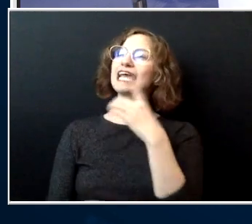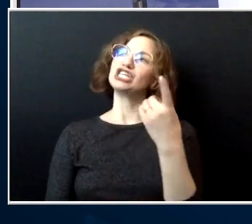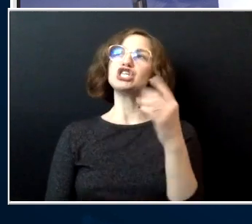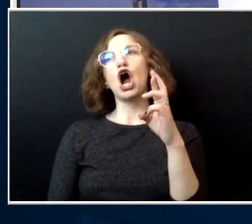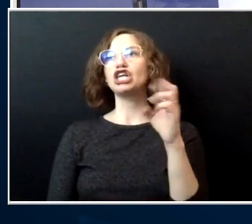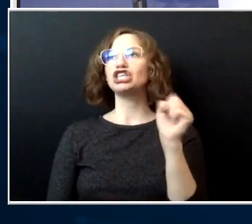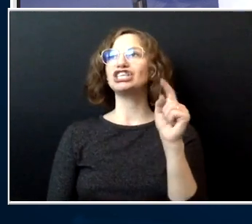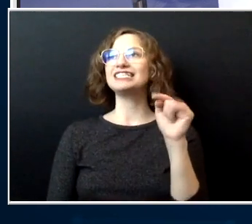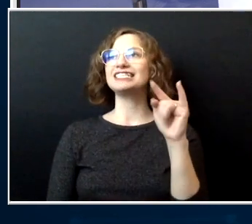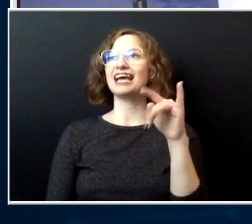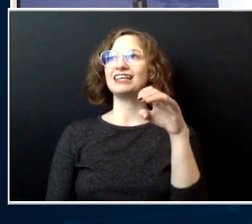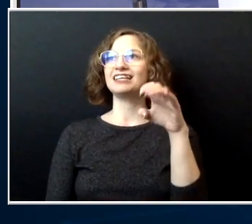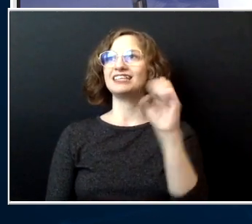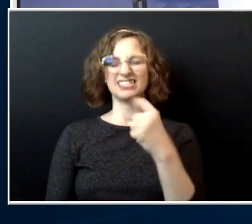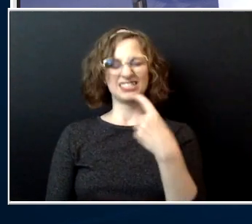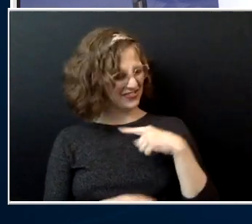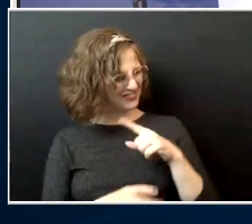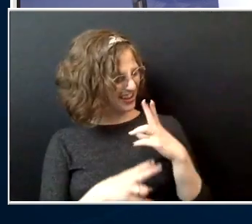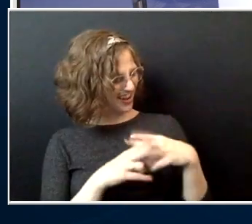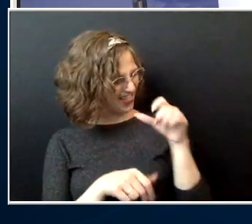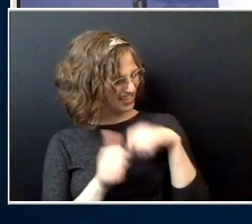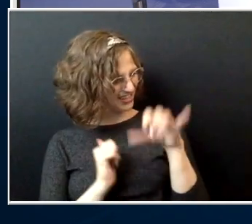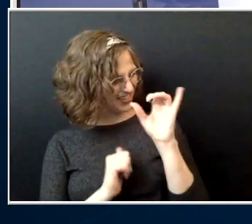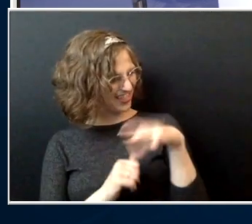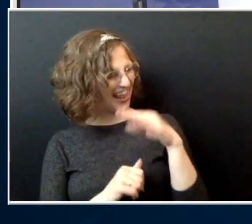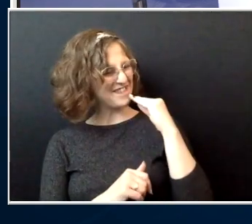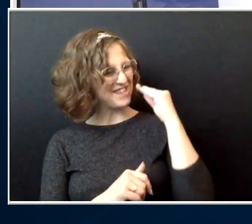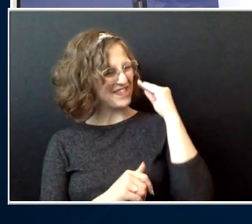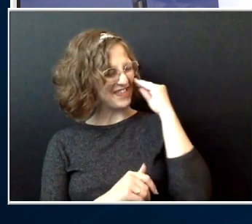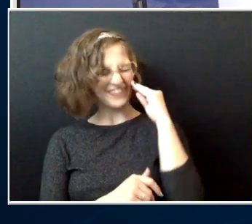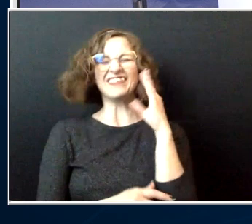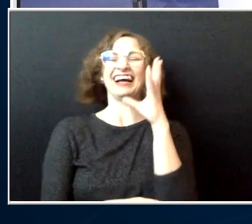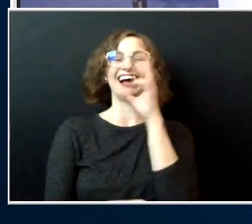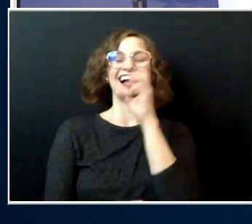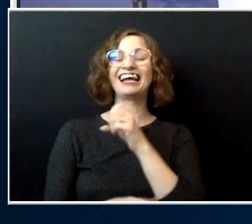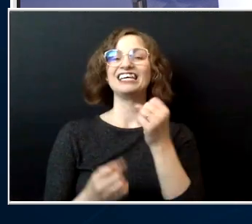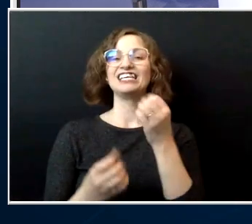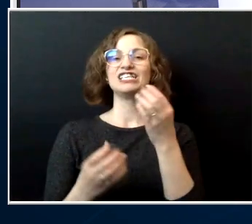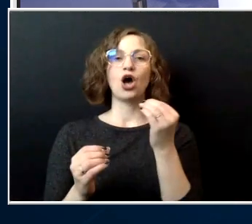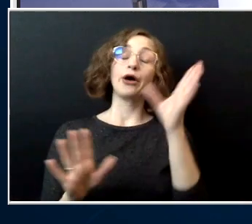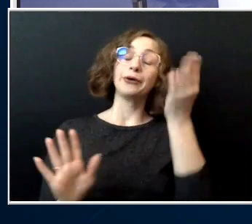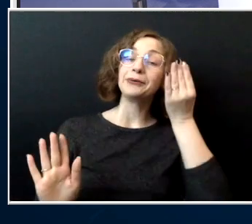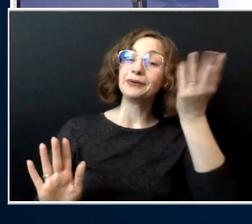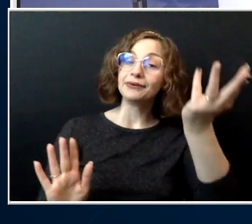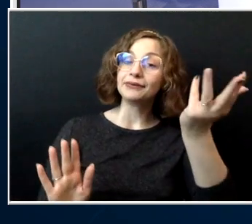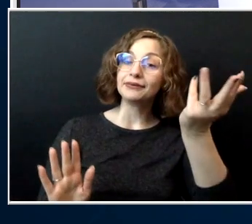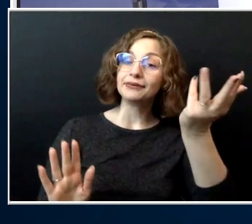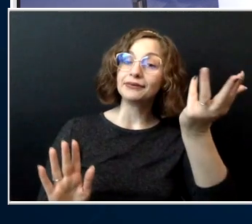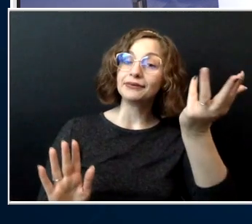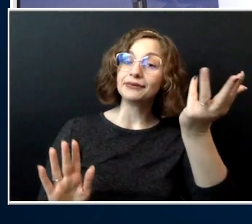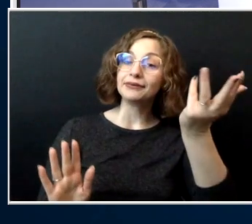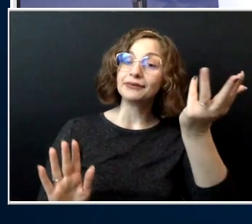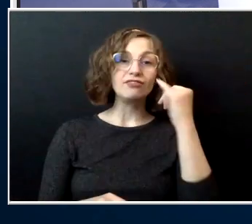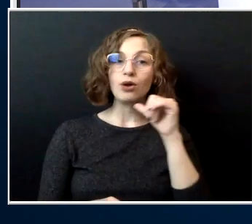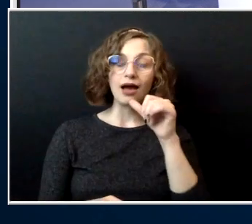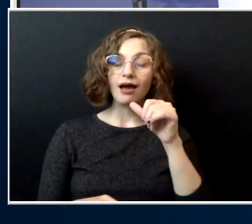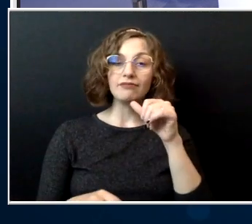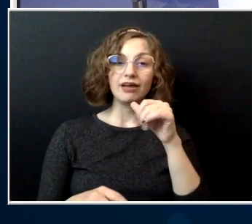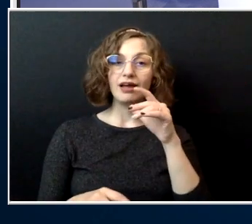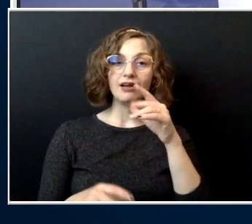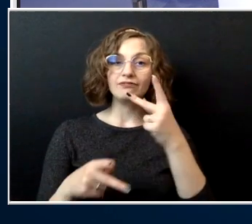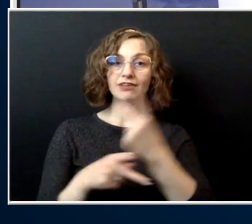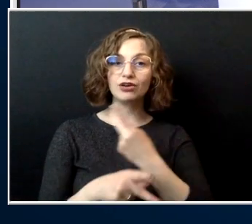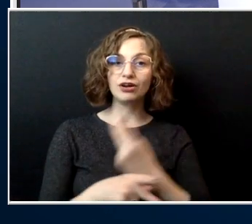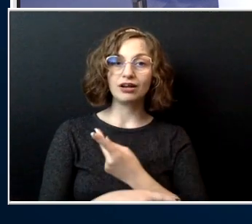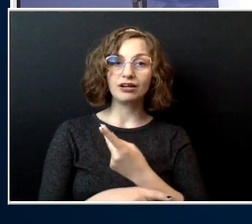other that at home? Yeah, I guess so. By the way, just in case you haven't already figured out, to our listening audience, smarter,